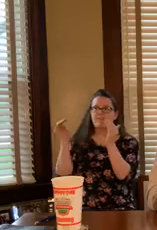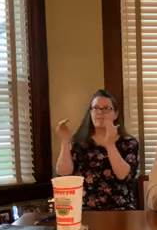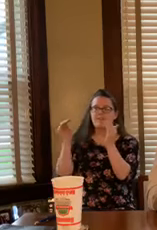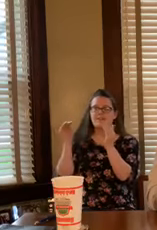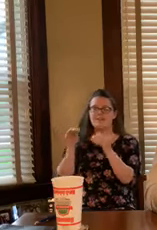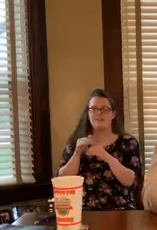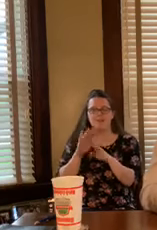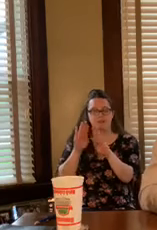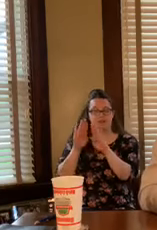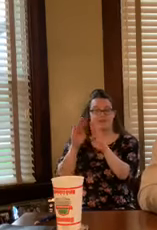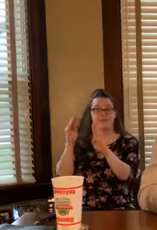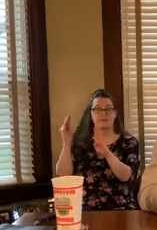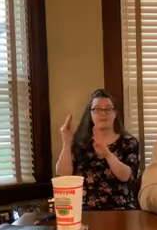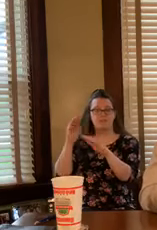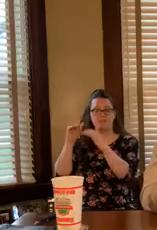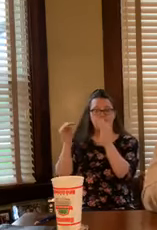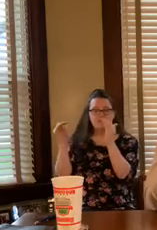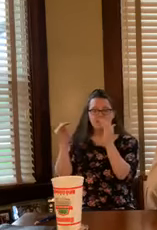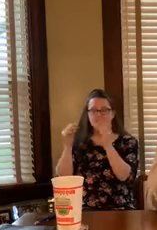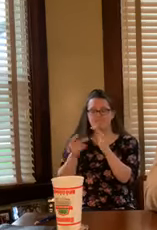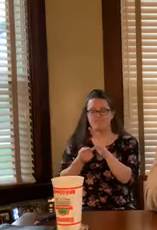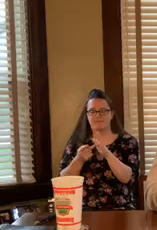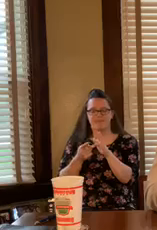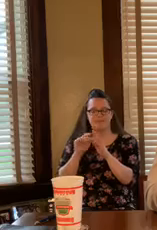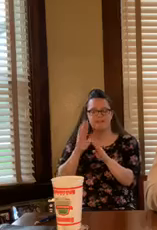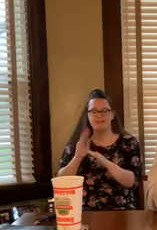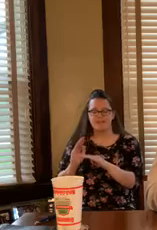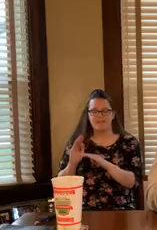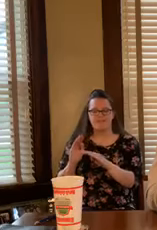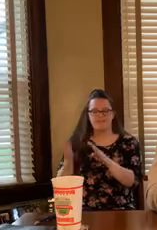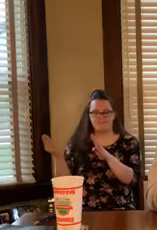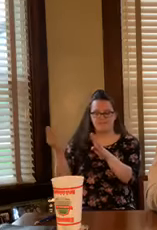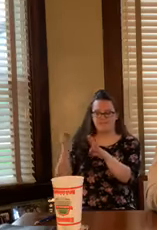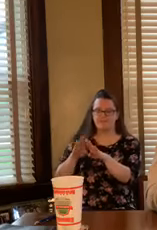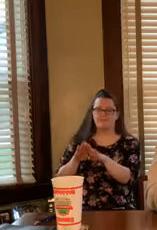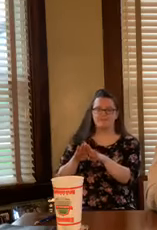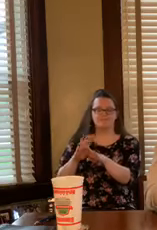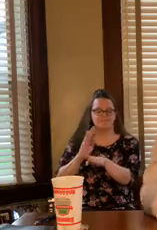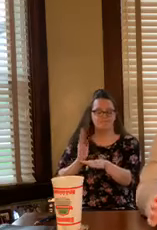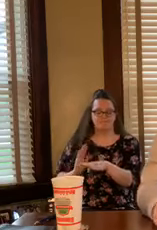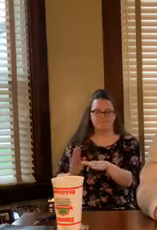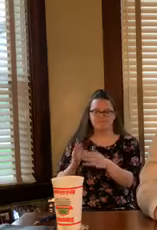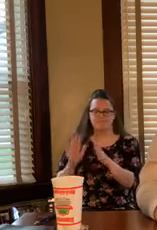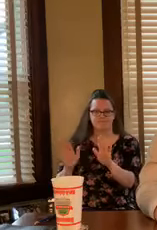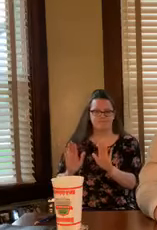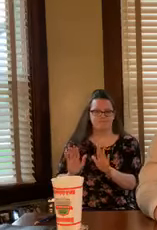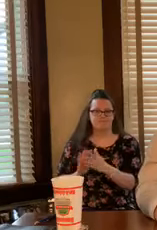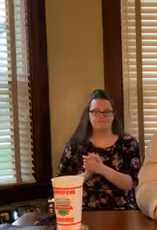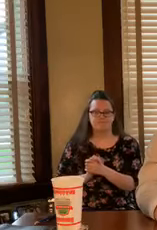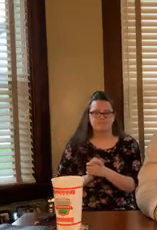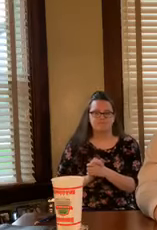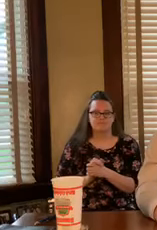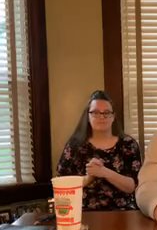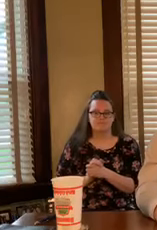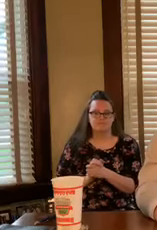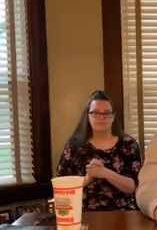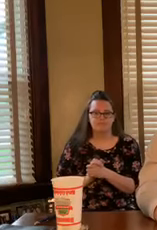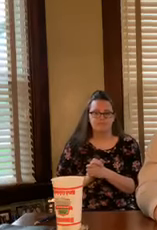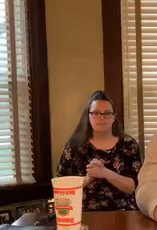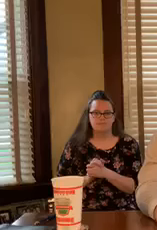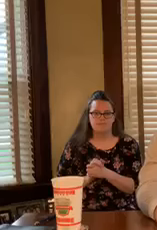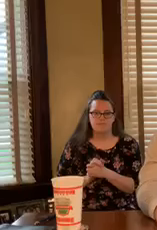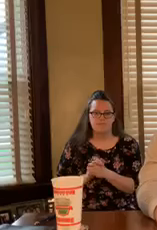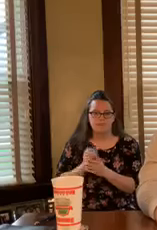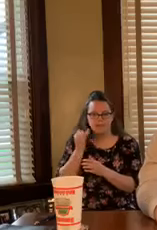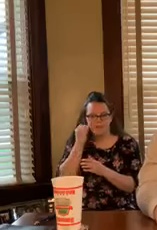question about it. Peter never shut the door, and Peter was given the keys to the kingdom wherever what he did on earth would be done in heaven. Whether he